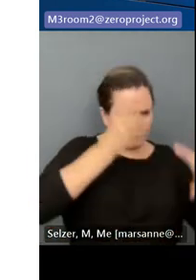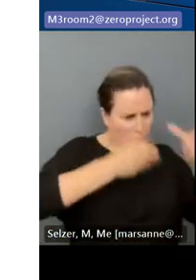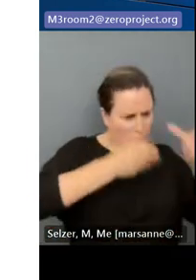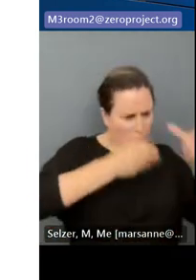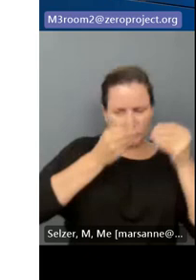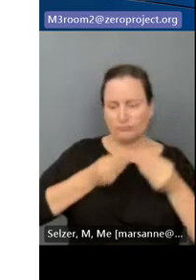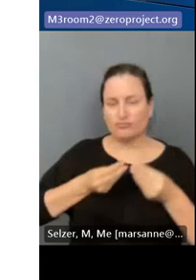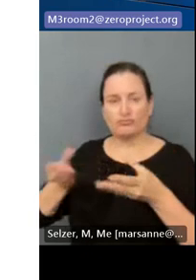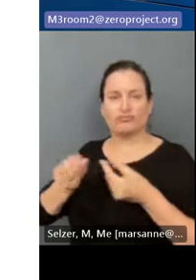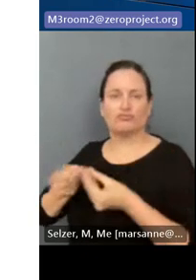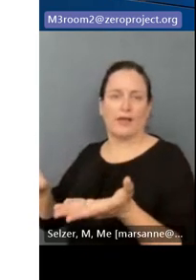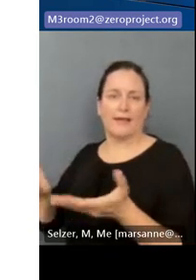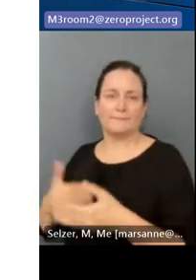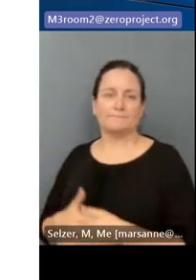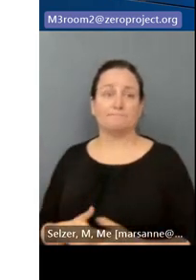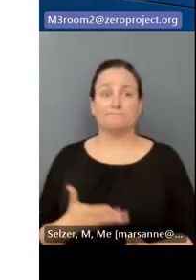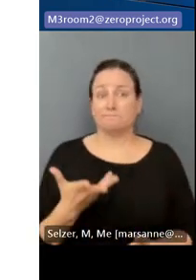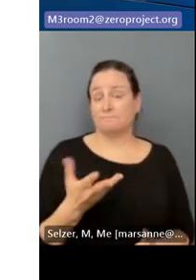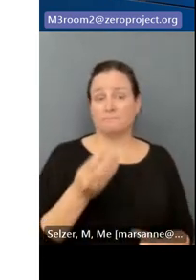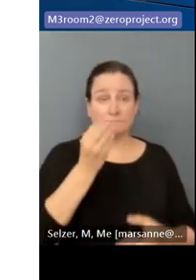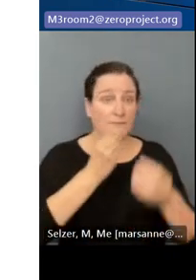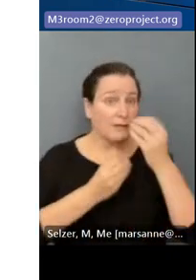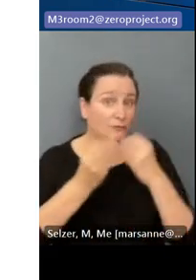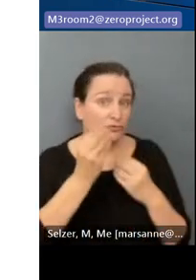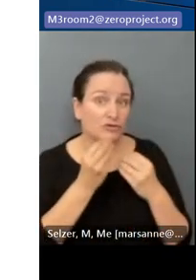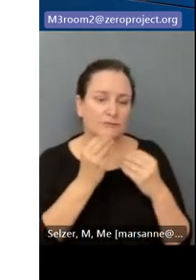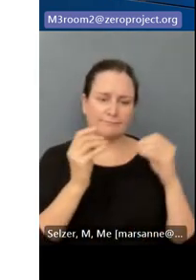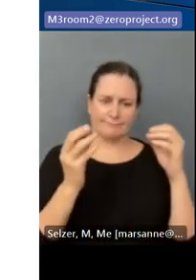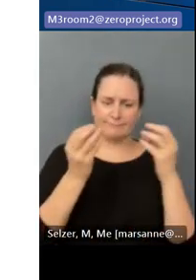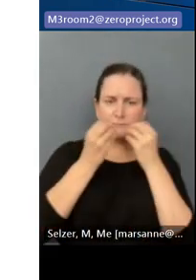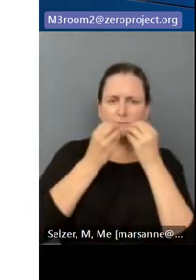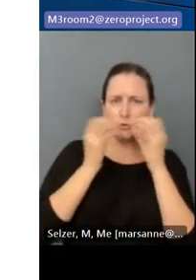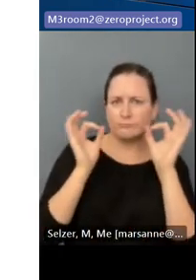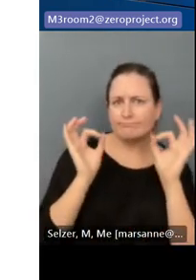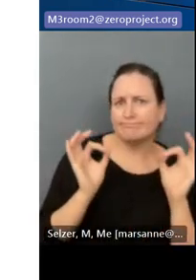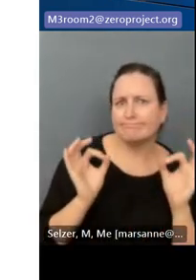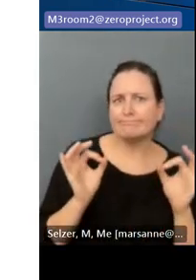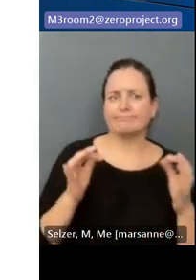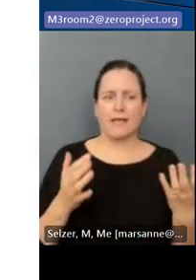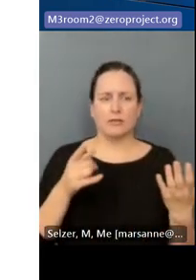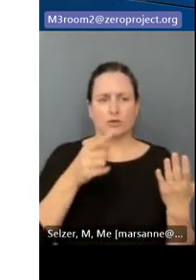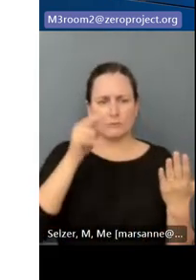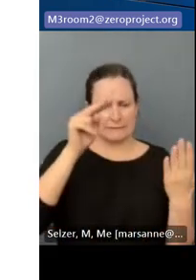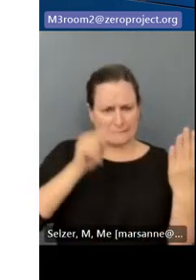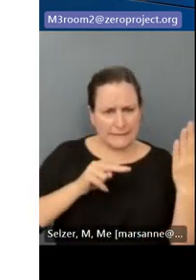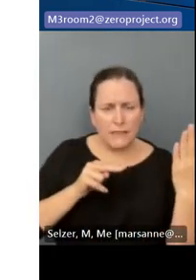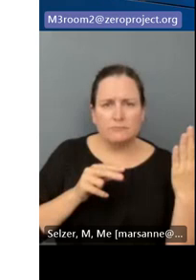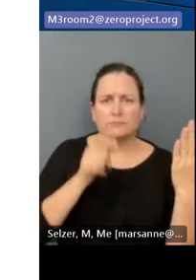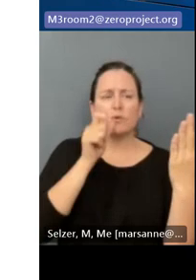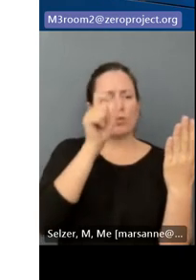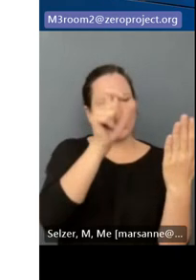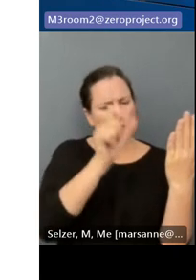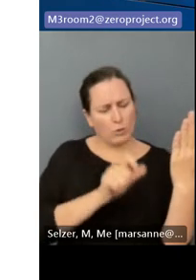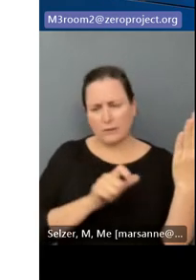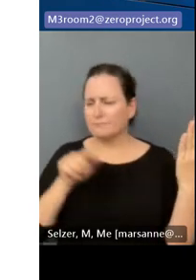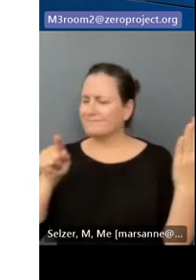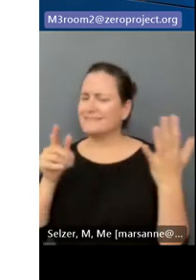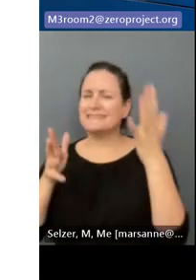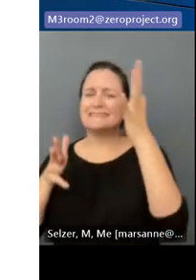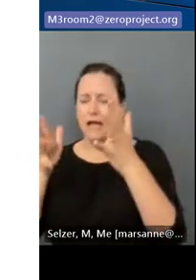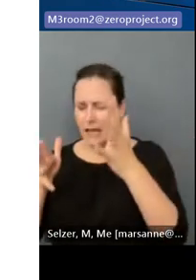explain nutrition and about biomolecules and we realize that the sign for fatty acid is missing, We only create one sign, the missing sign.